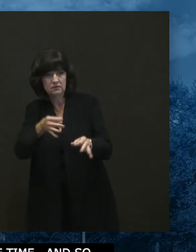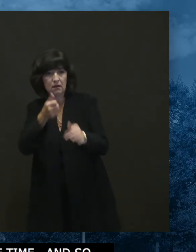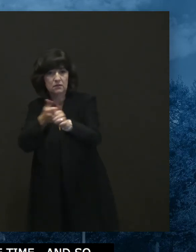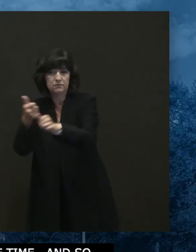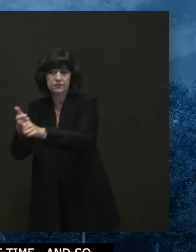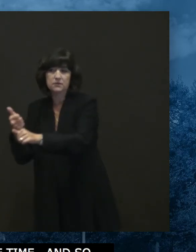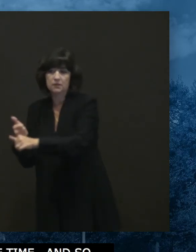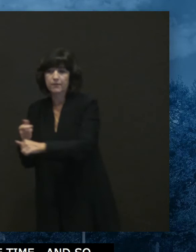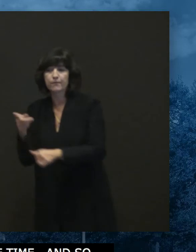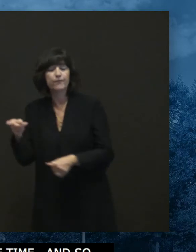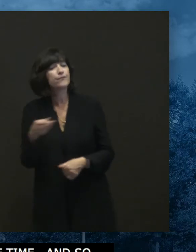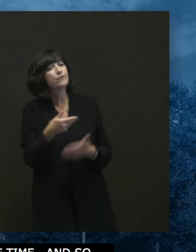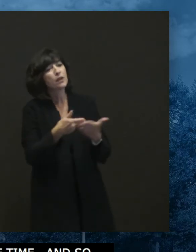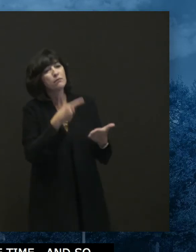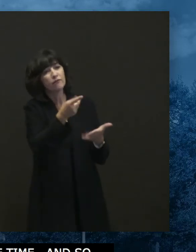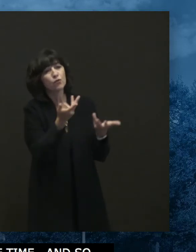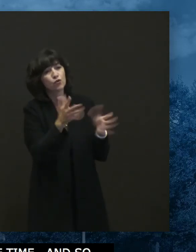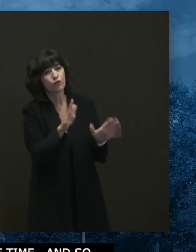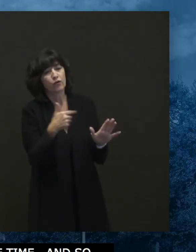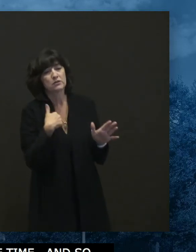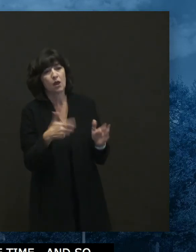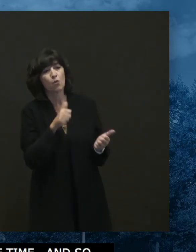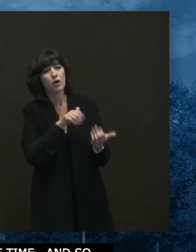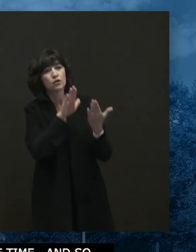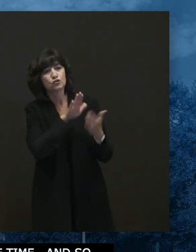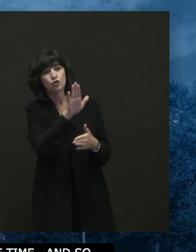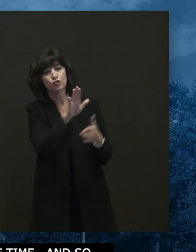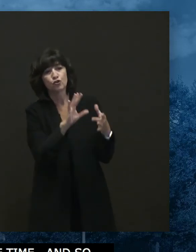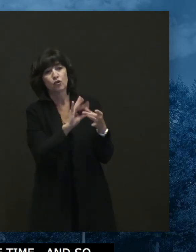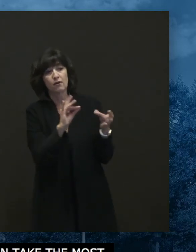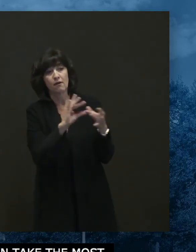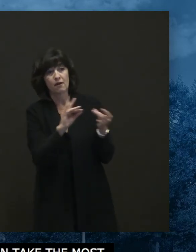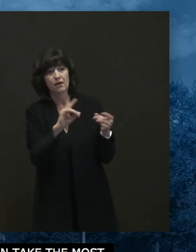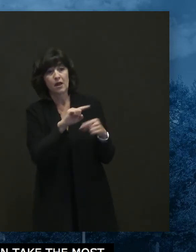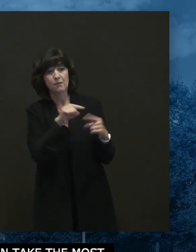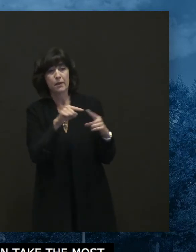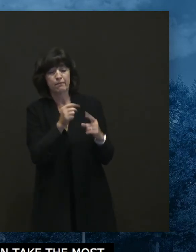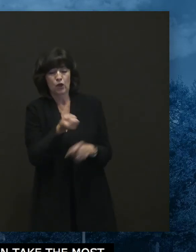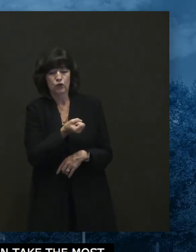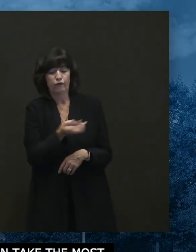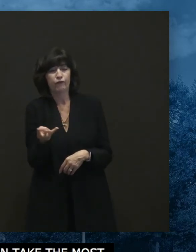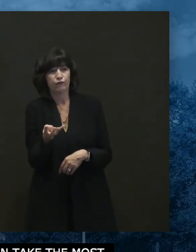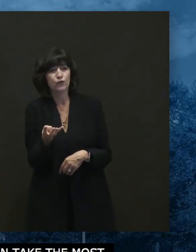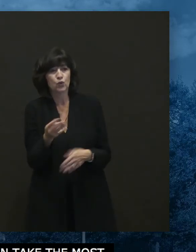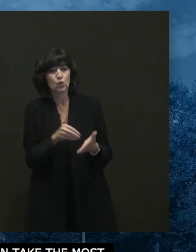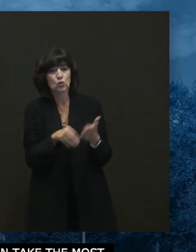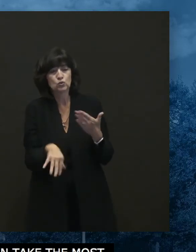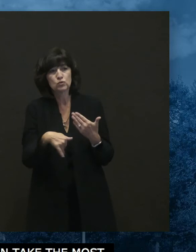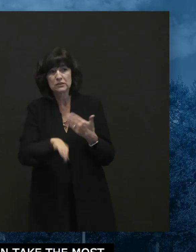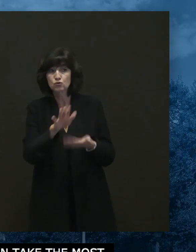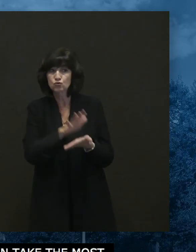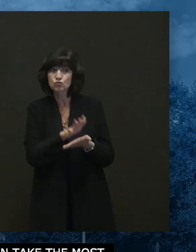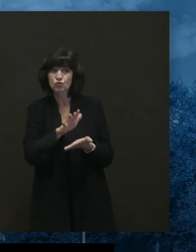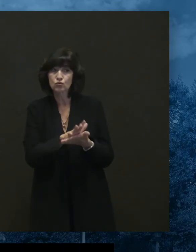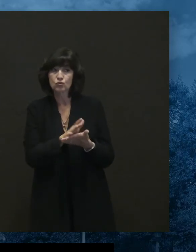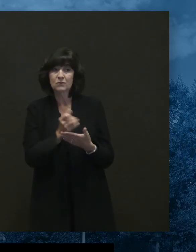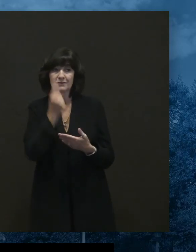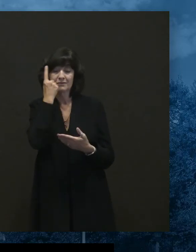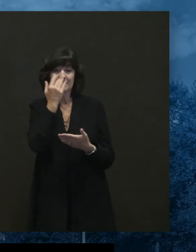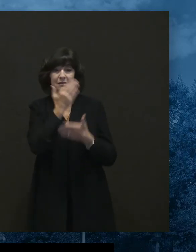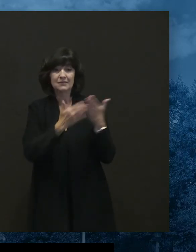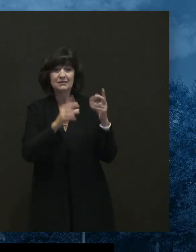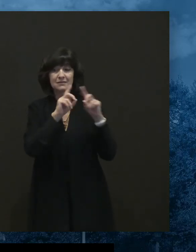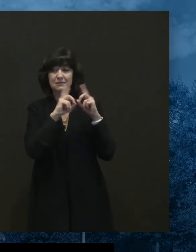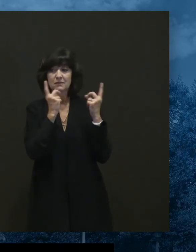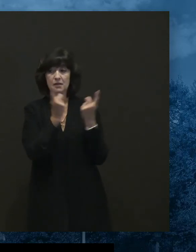Sarah, before you finish, I'd like to address your comment about so few students in school. We have districts that are